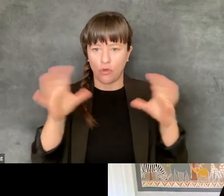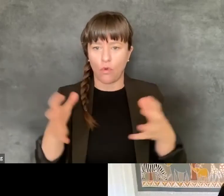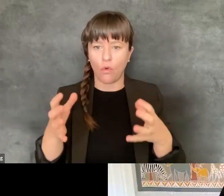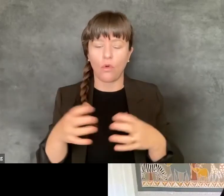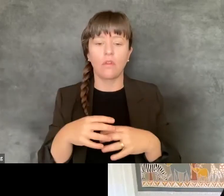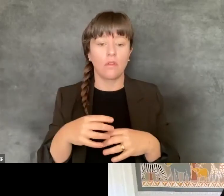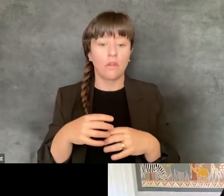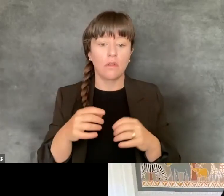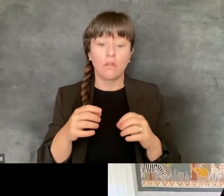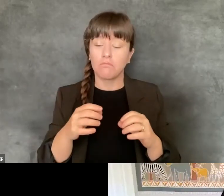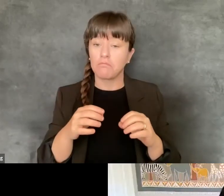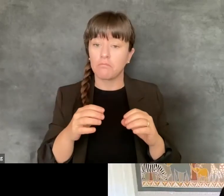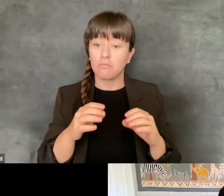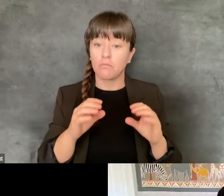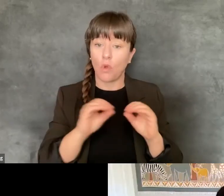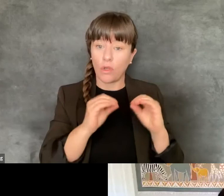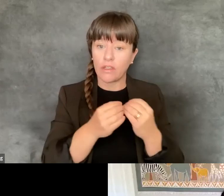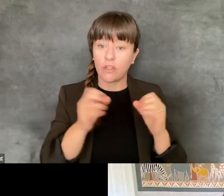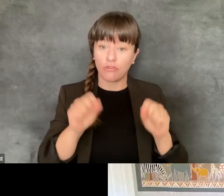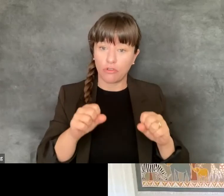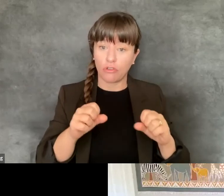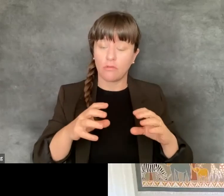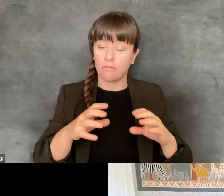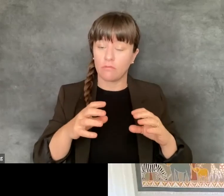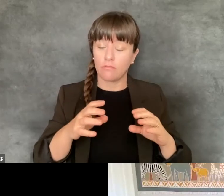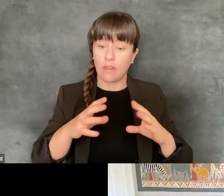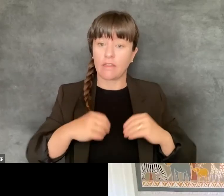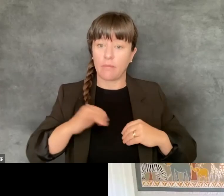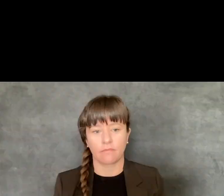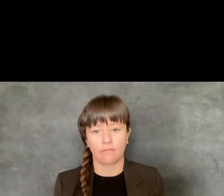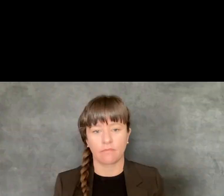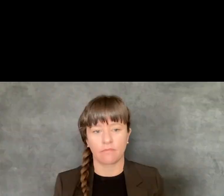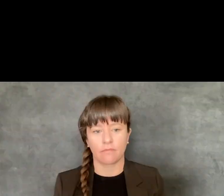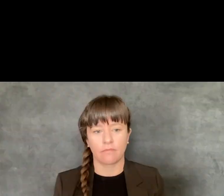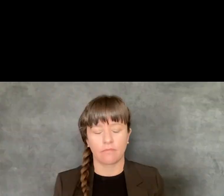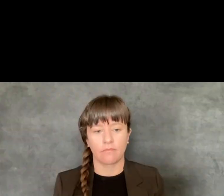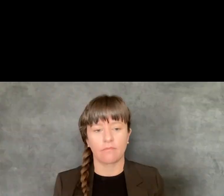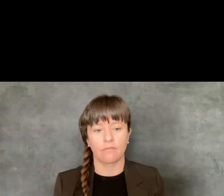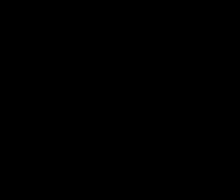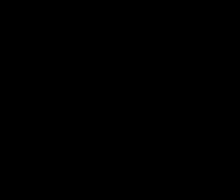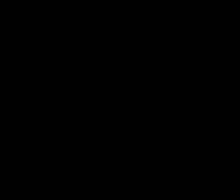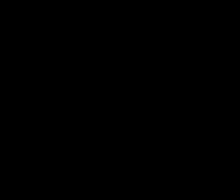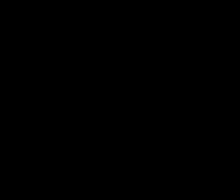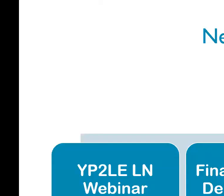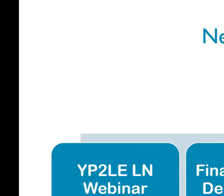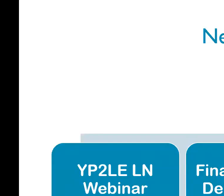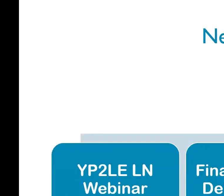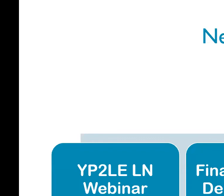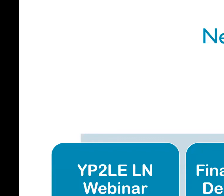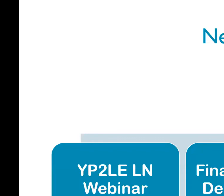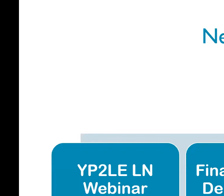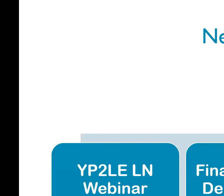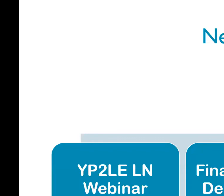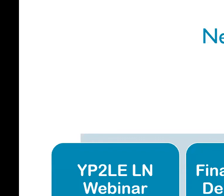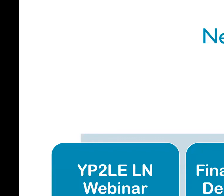could adopt that, I think that would be helpful. Thank you. Thank you so much, Gina. Any